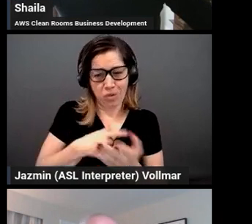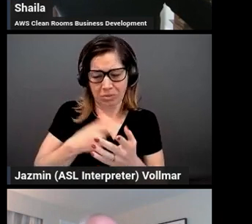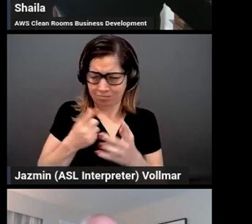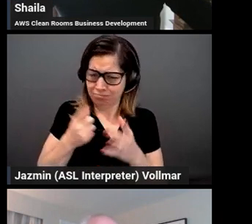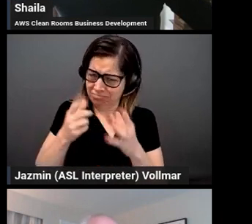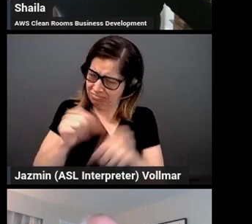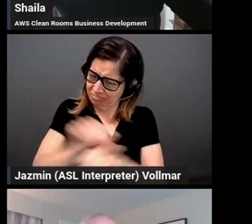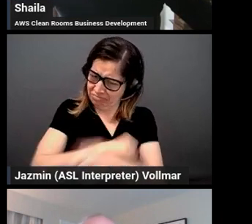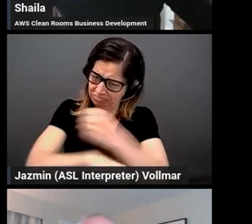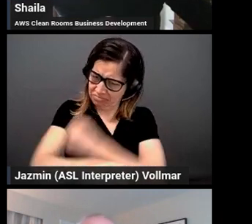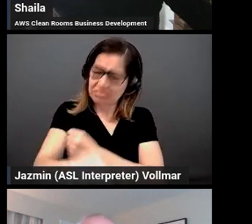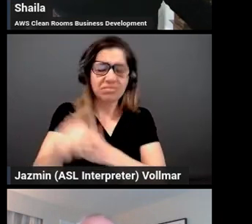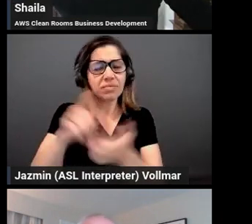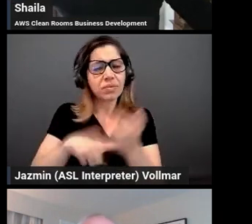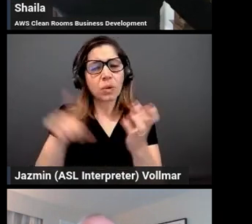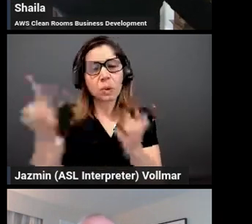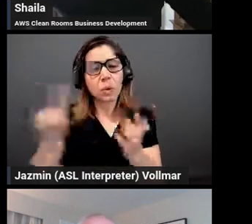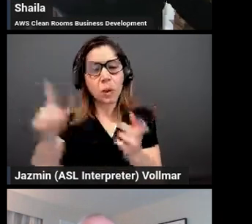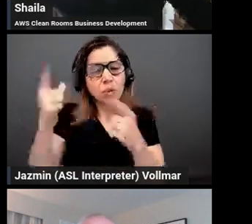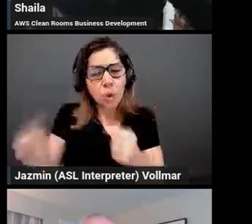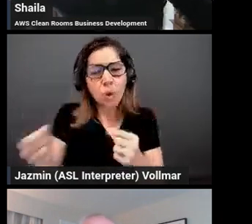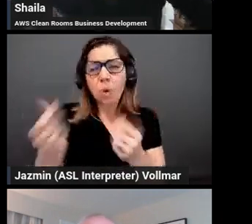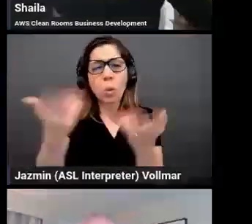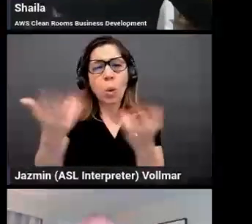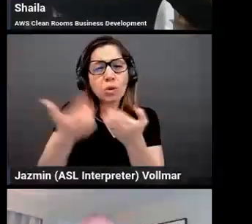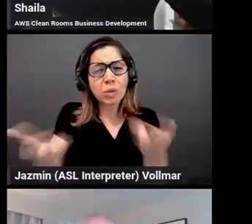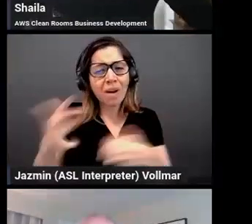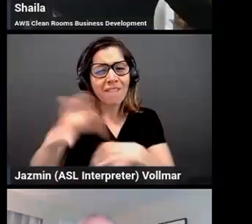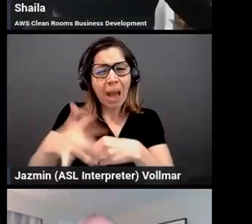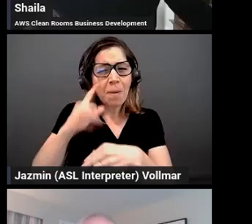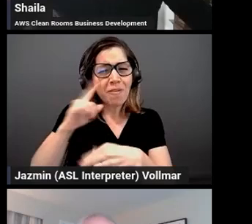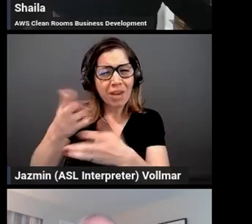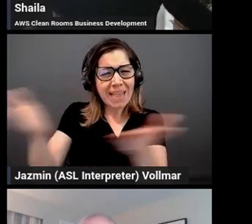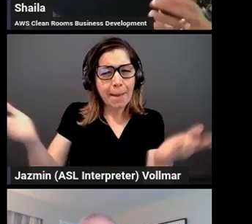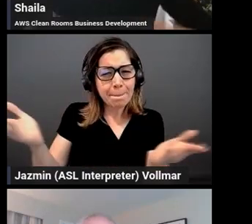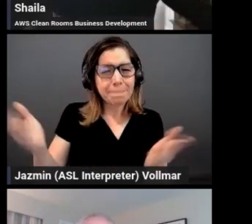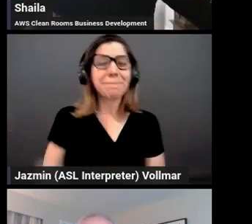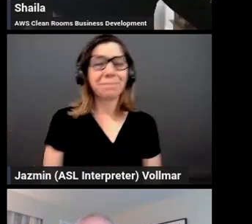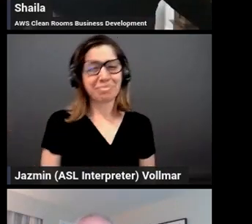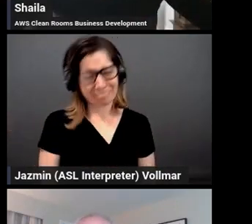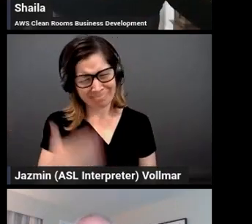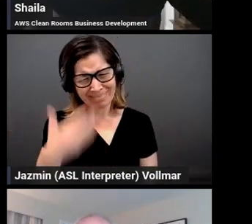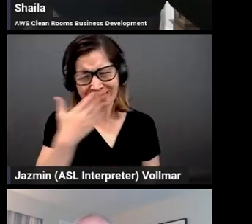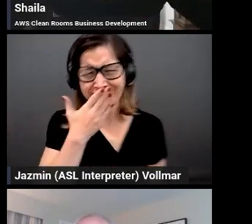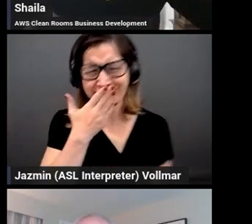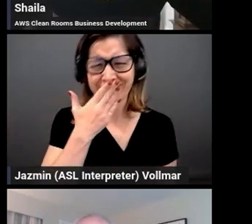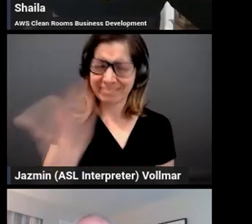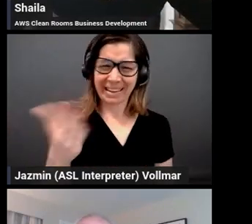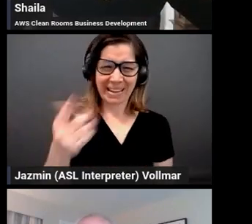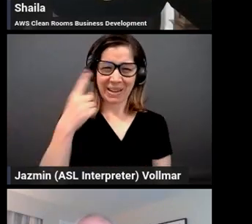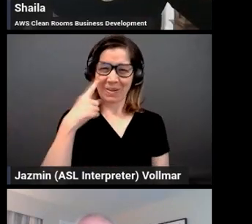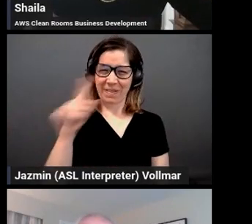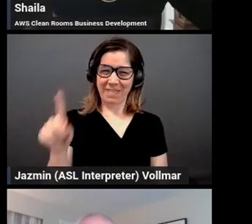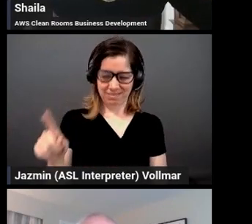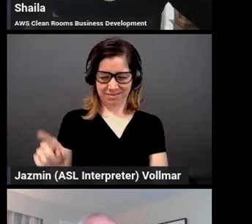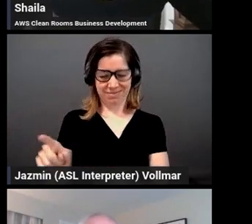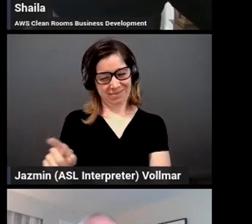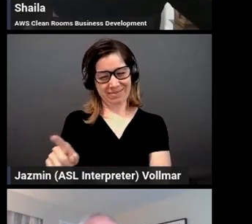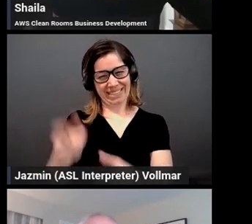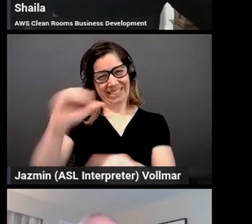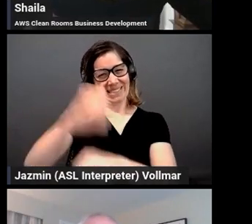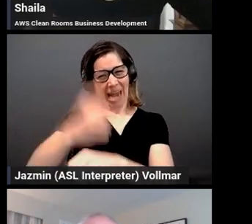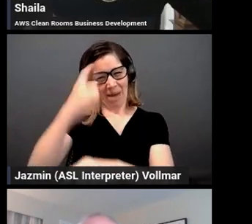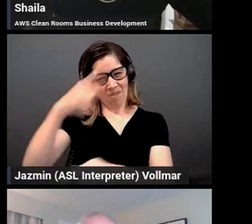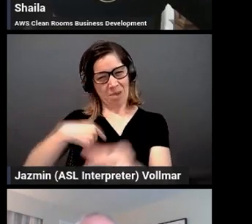should they go? What resources are out there to help? Yeah, absolutely. Thank you for teeing that up. So shameless plug, you